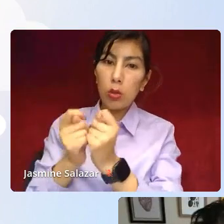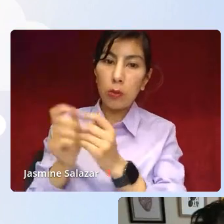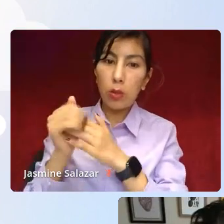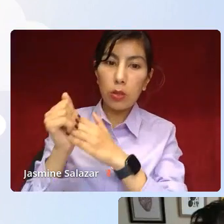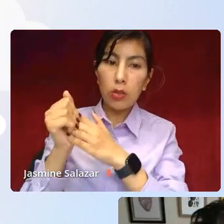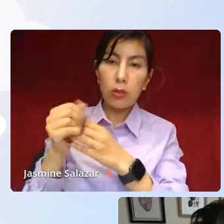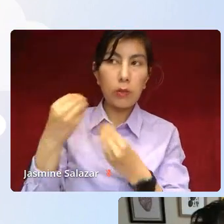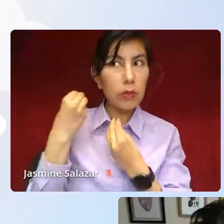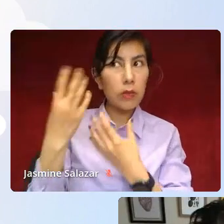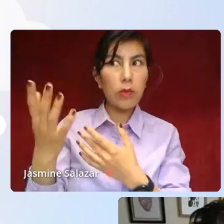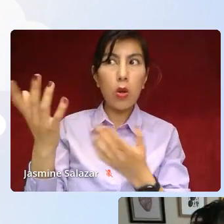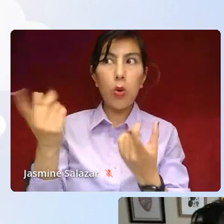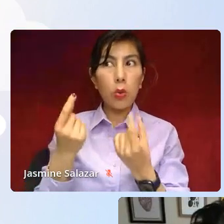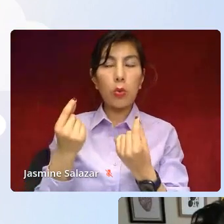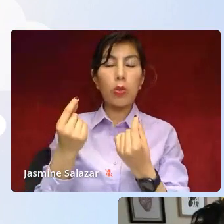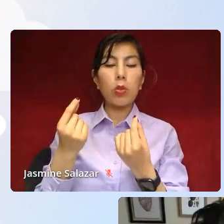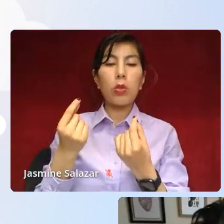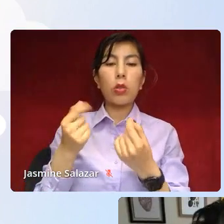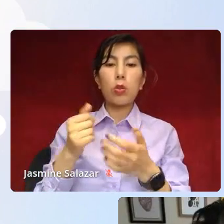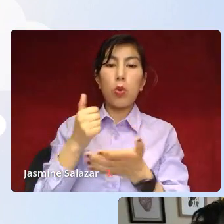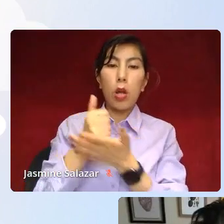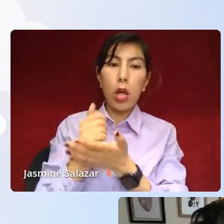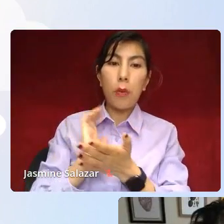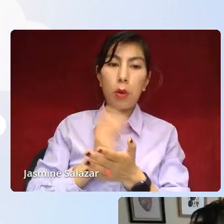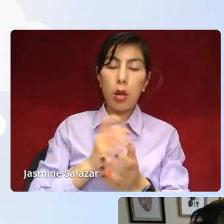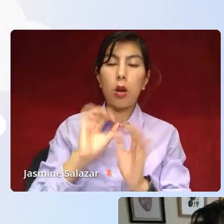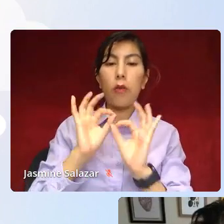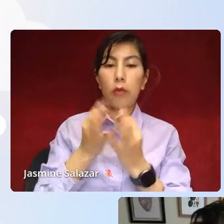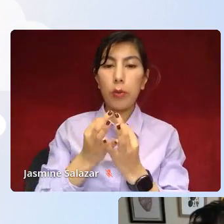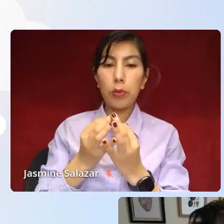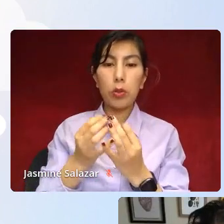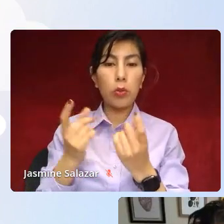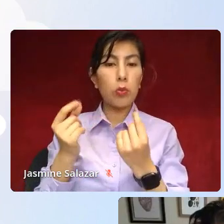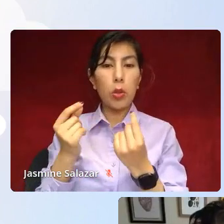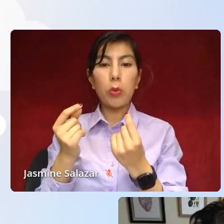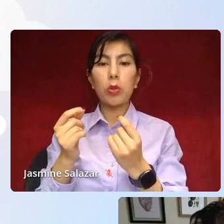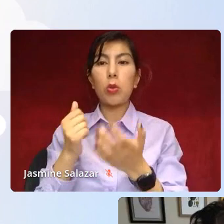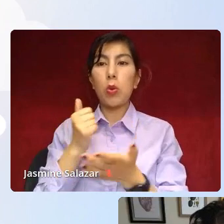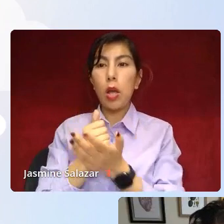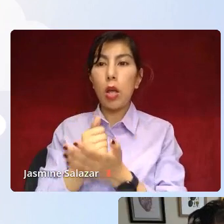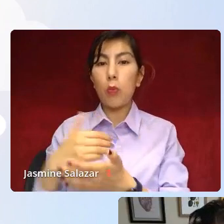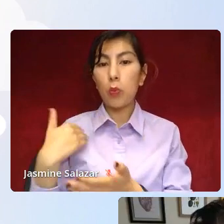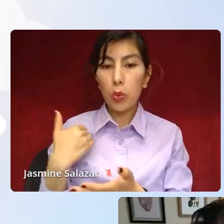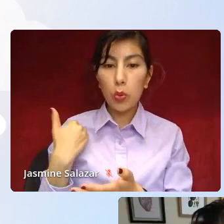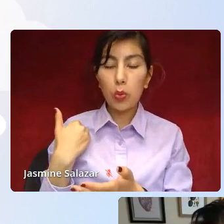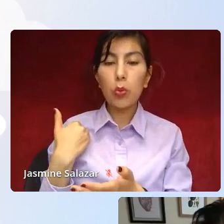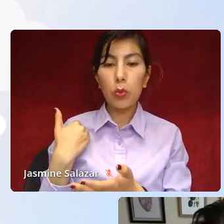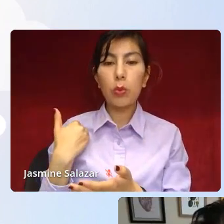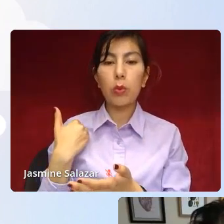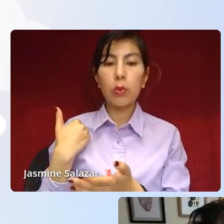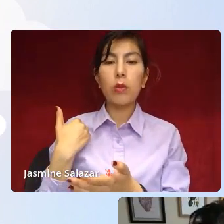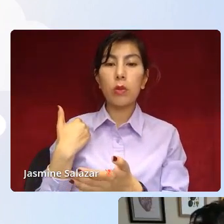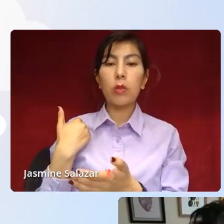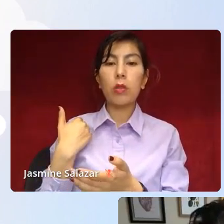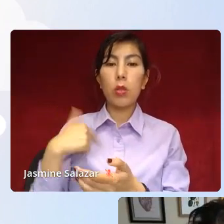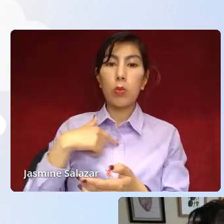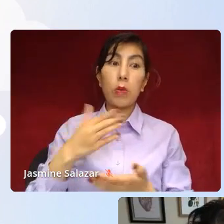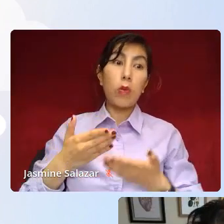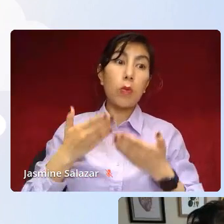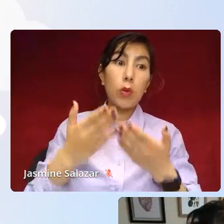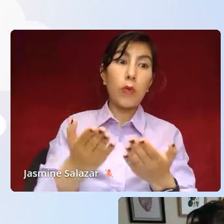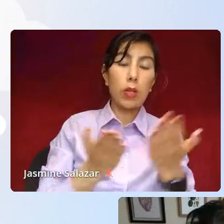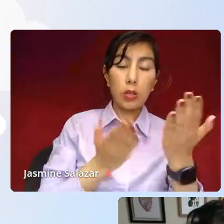we doing to help our families? What are we doing to help our youth? And we were providing